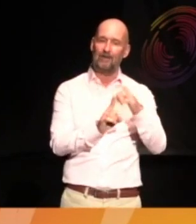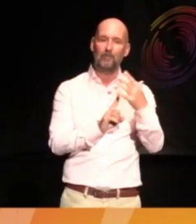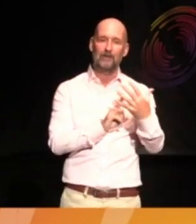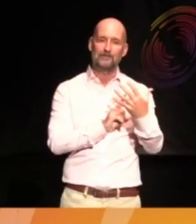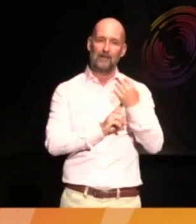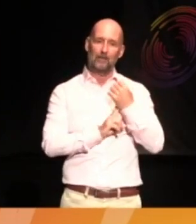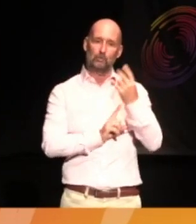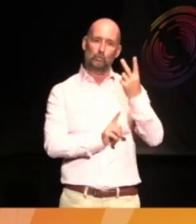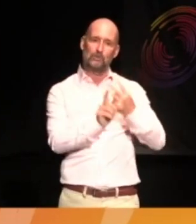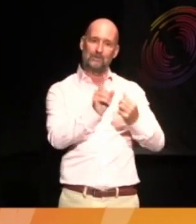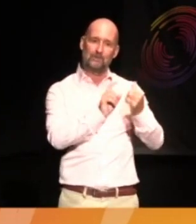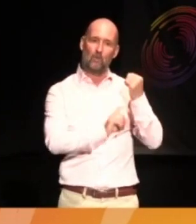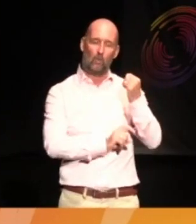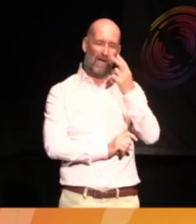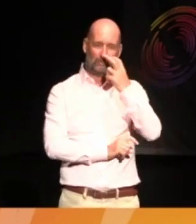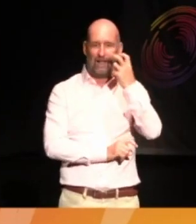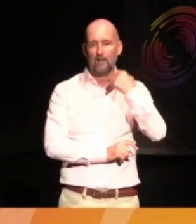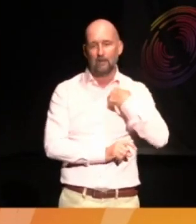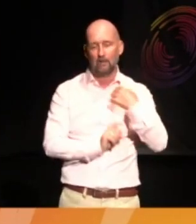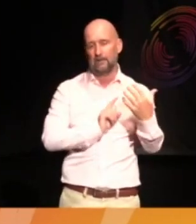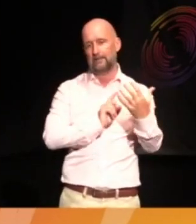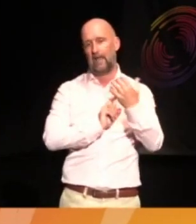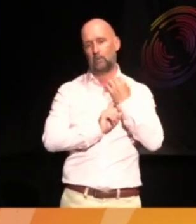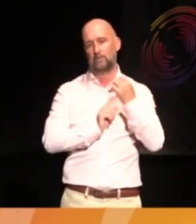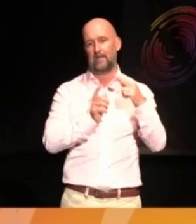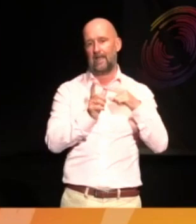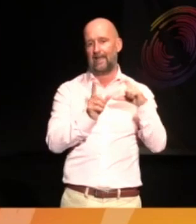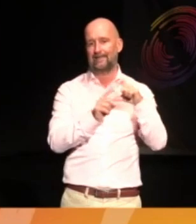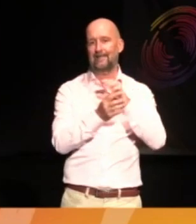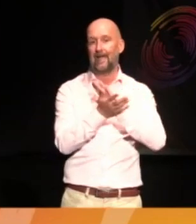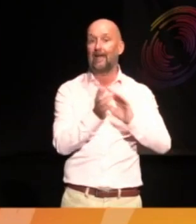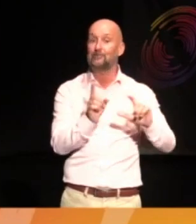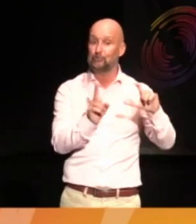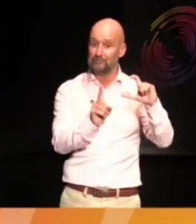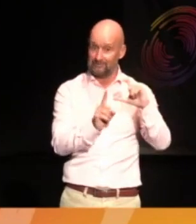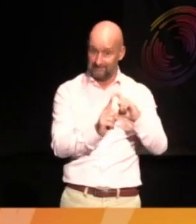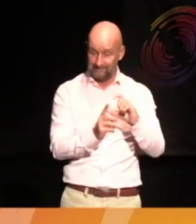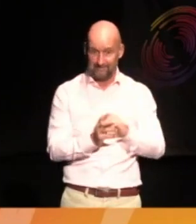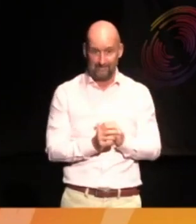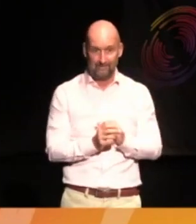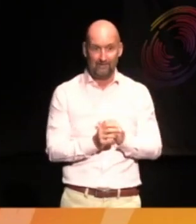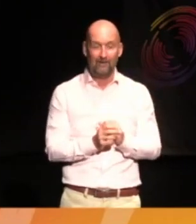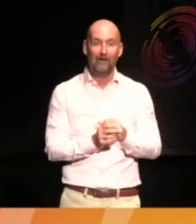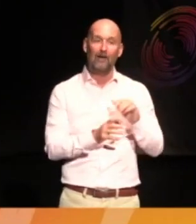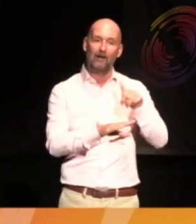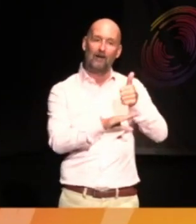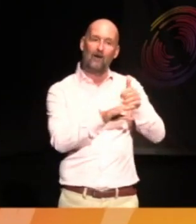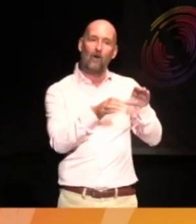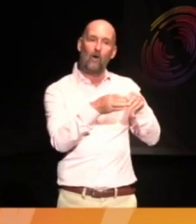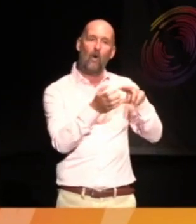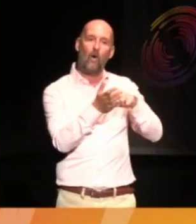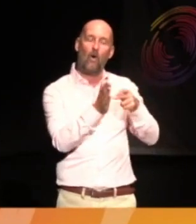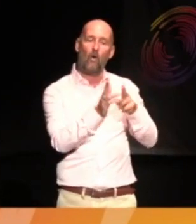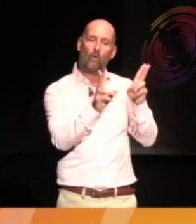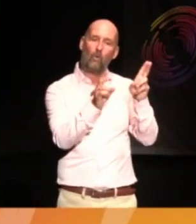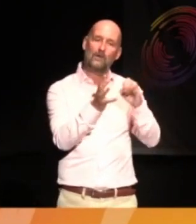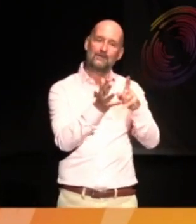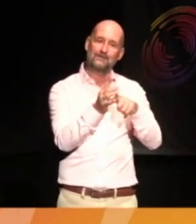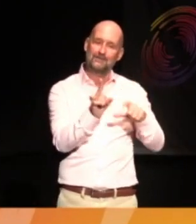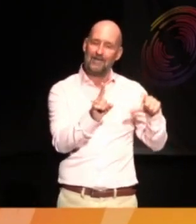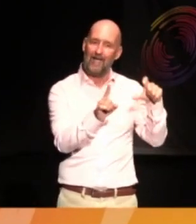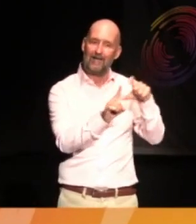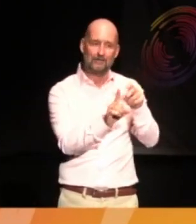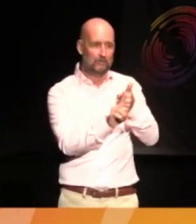couple of years ago as an adult, and I have an organisation called Stand, which is supporting